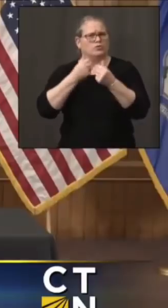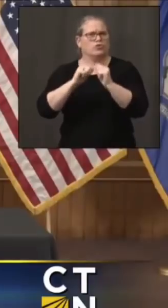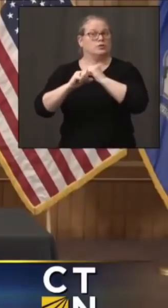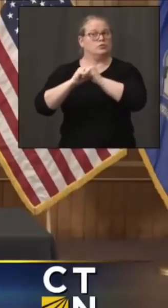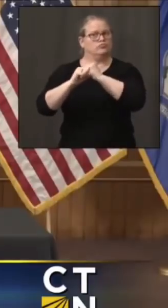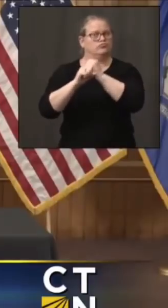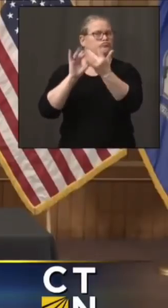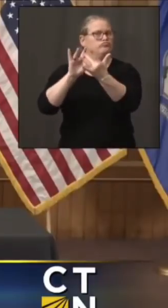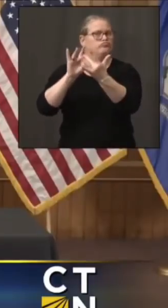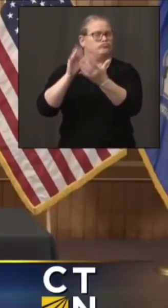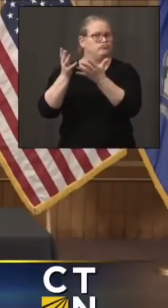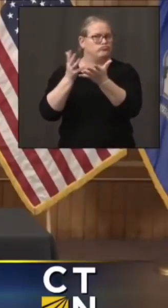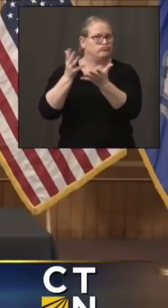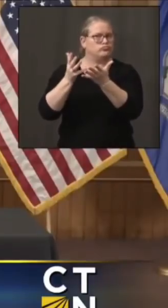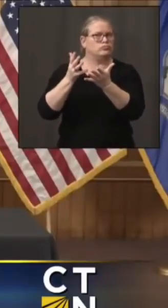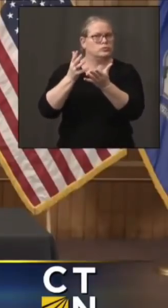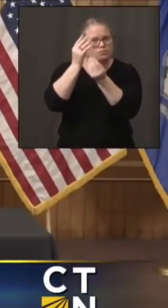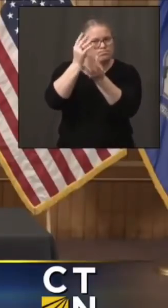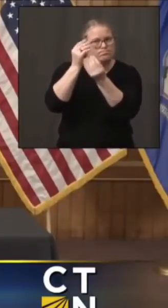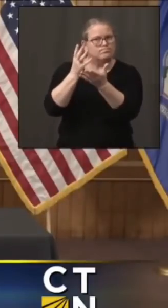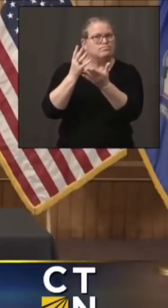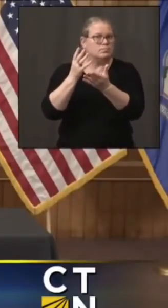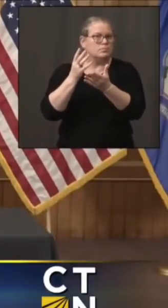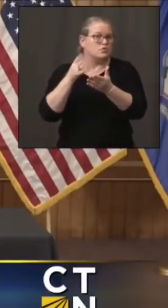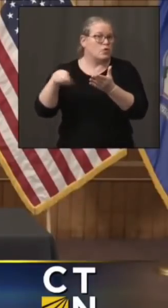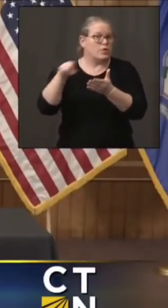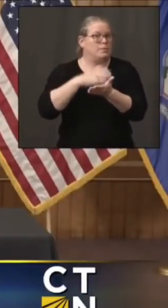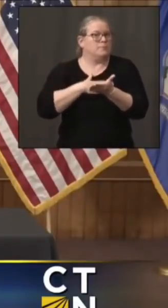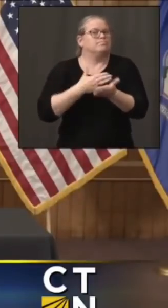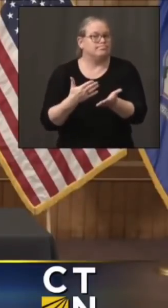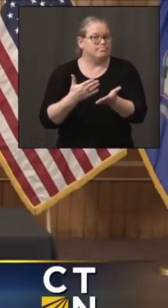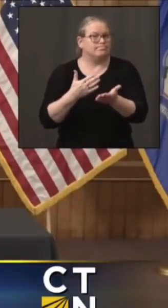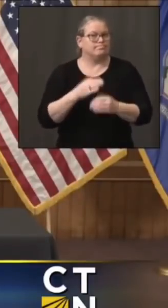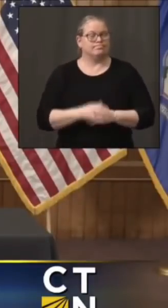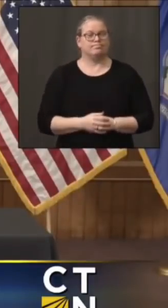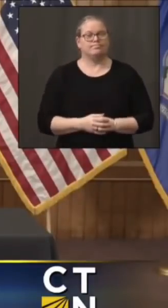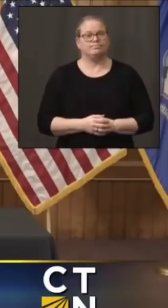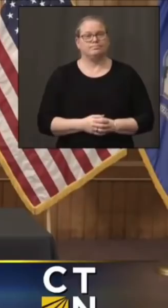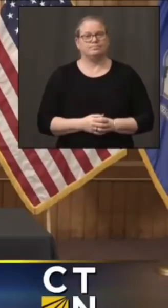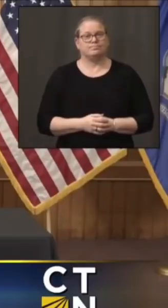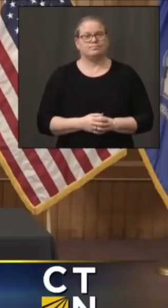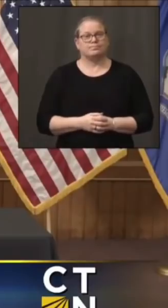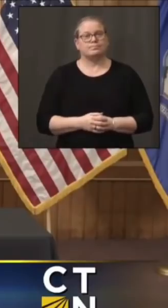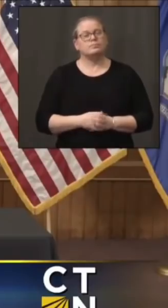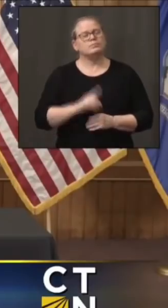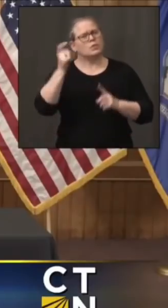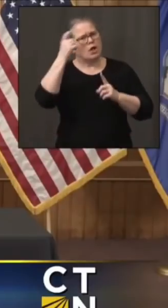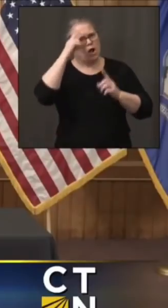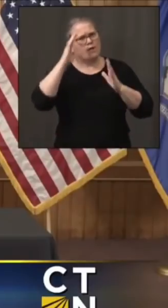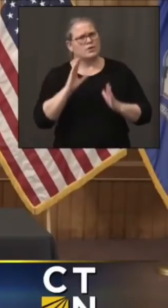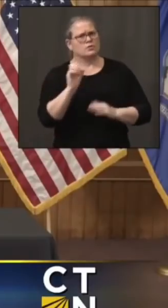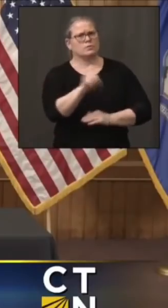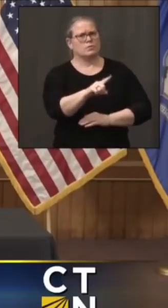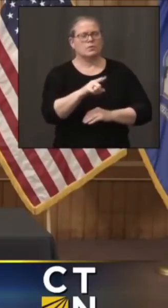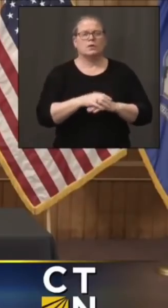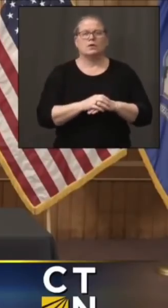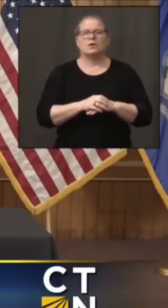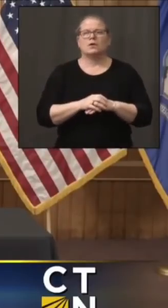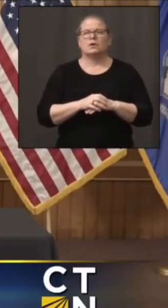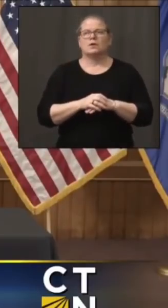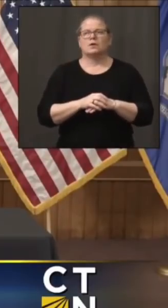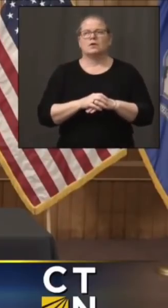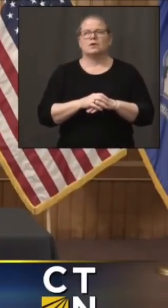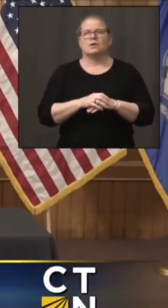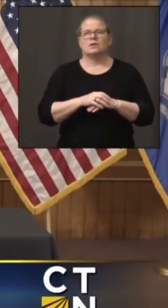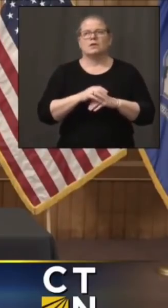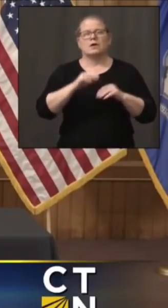And Governor, one more question about nursing homes. Two of the subcommittees that are deciding, what recommendations to